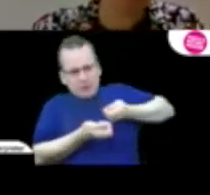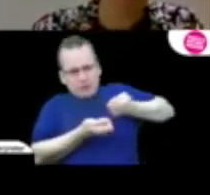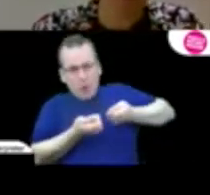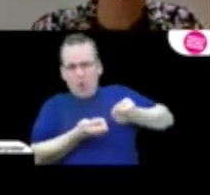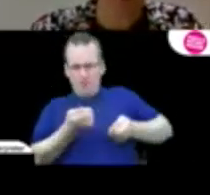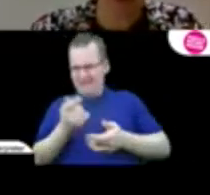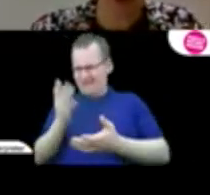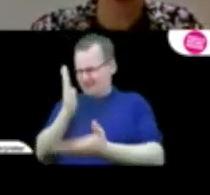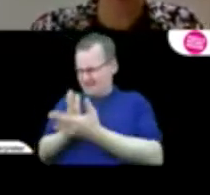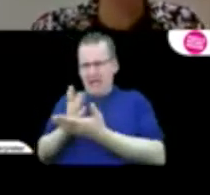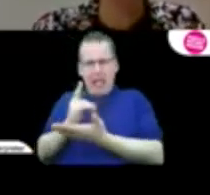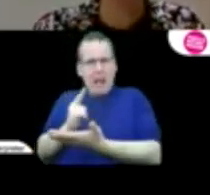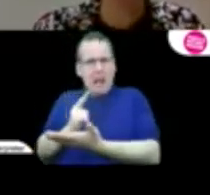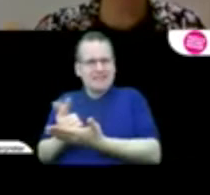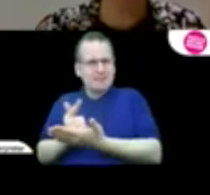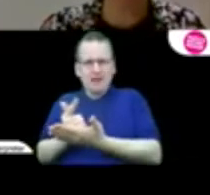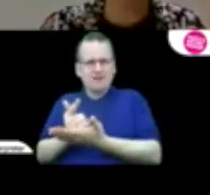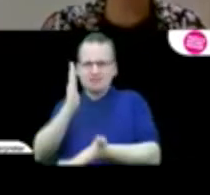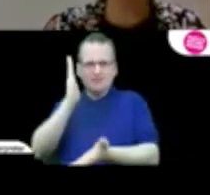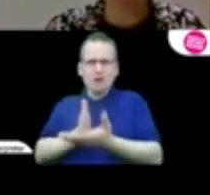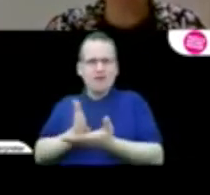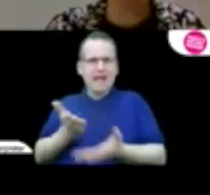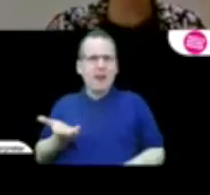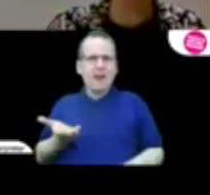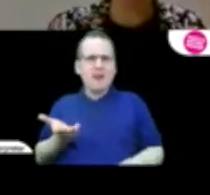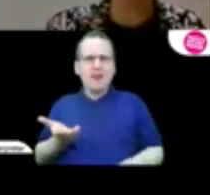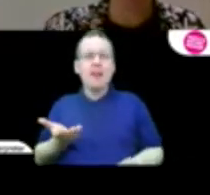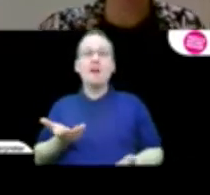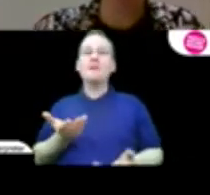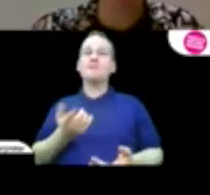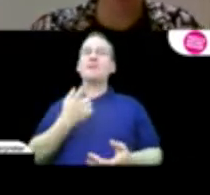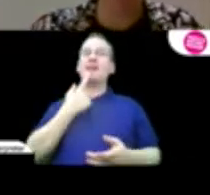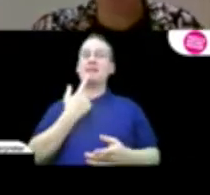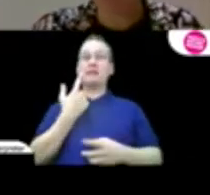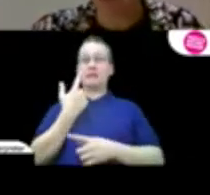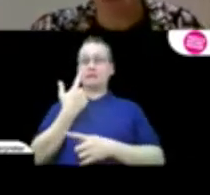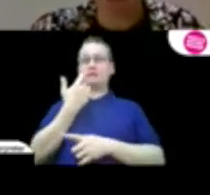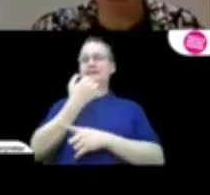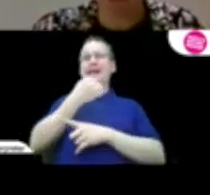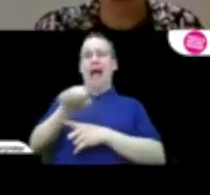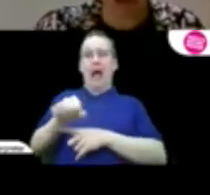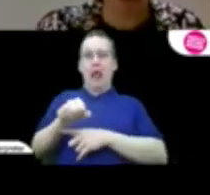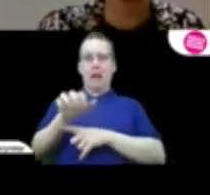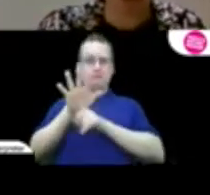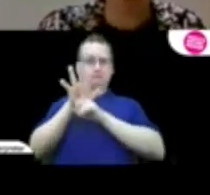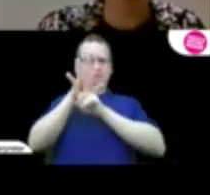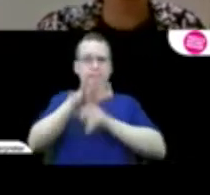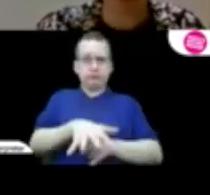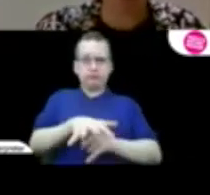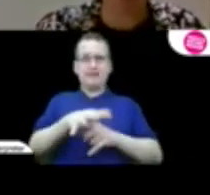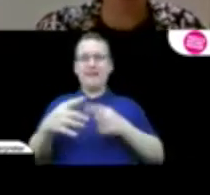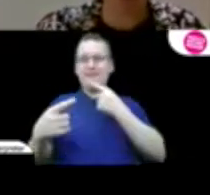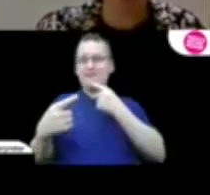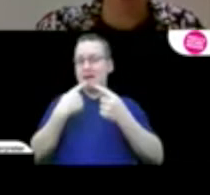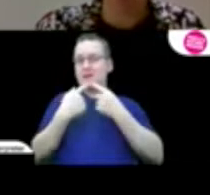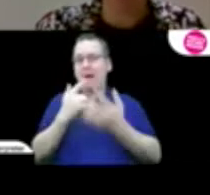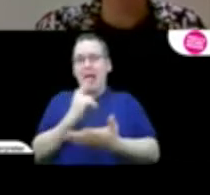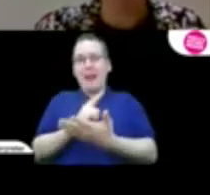lesbianism. There was also a strategy of denial and suppression of information about lesbian